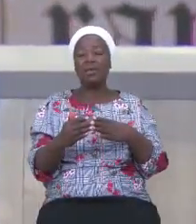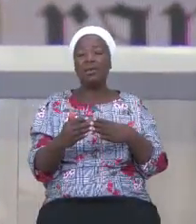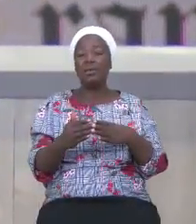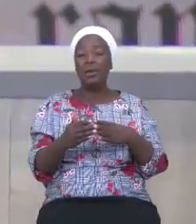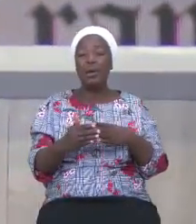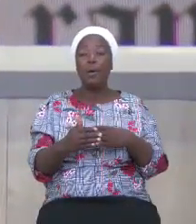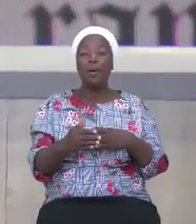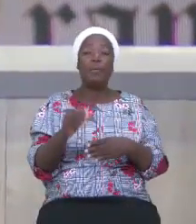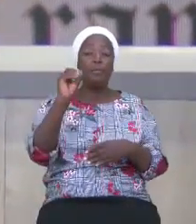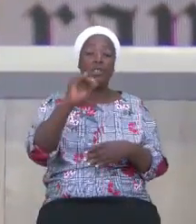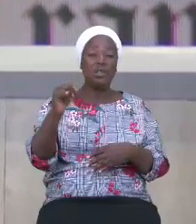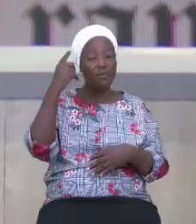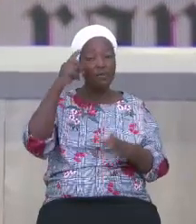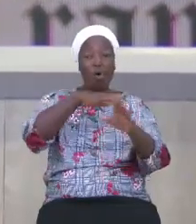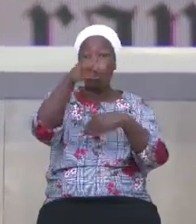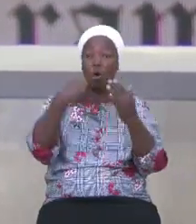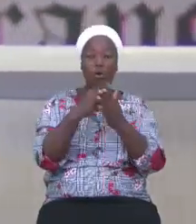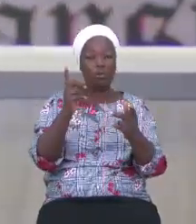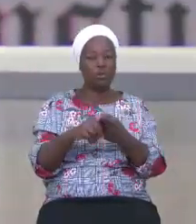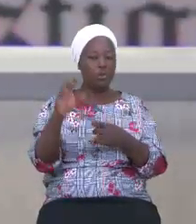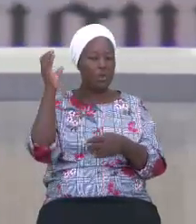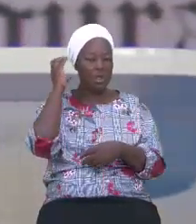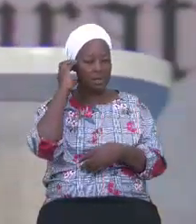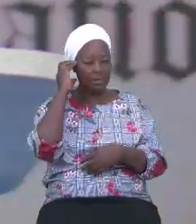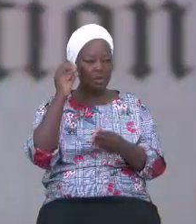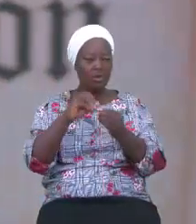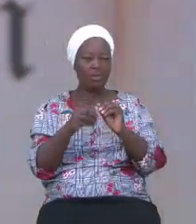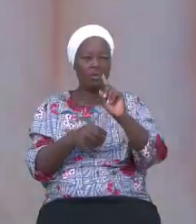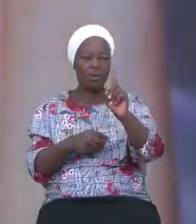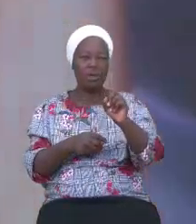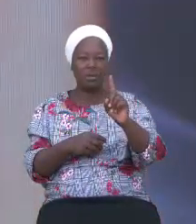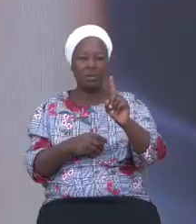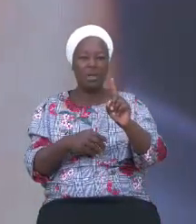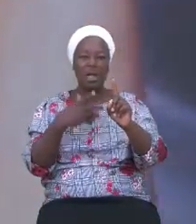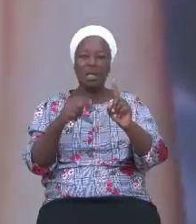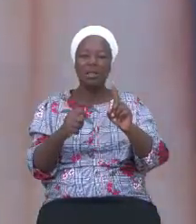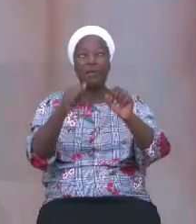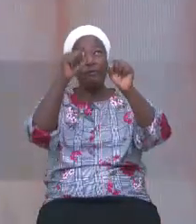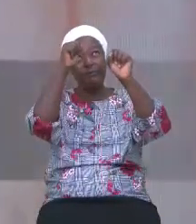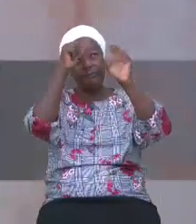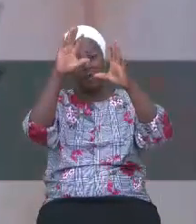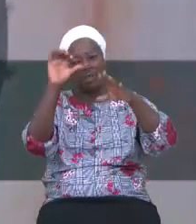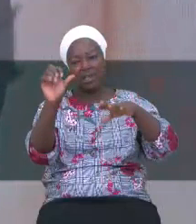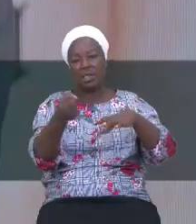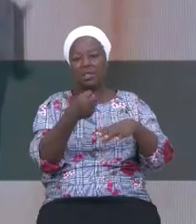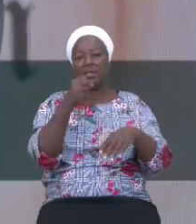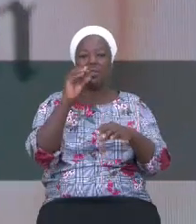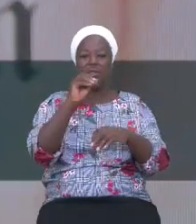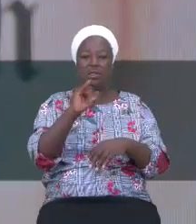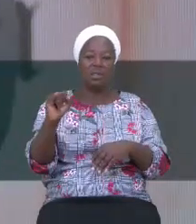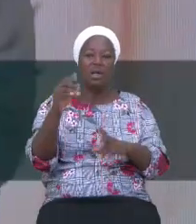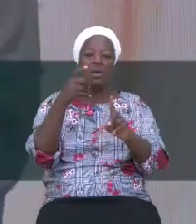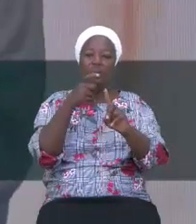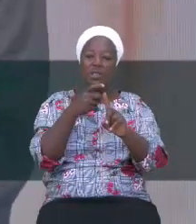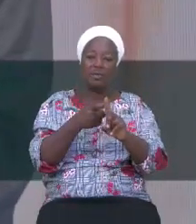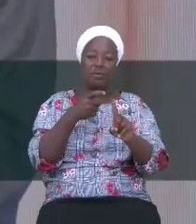final message for all to hear. Look at number 1, the Father's message